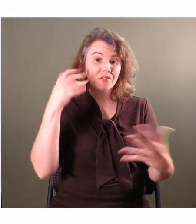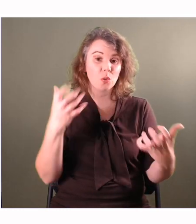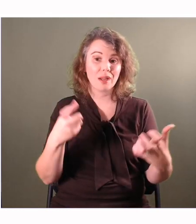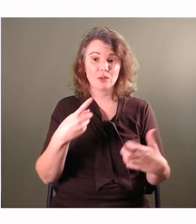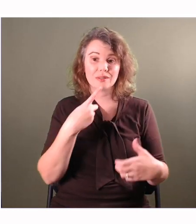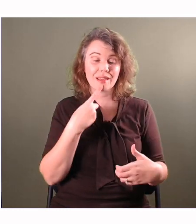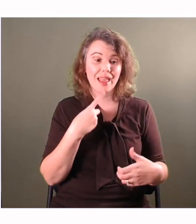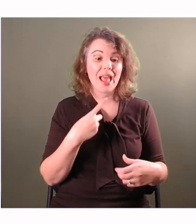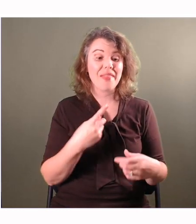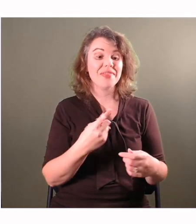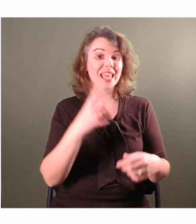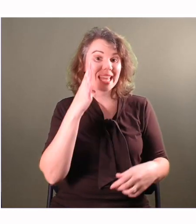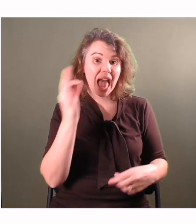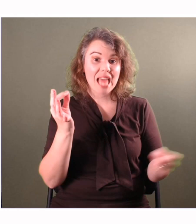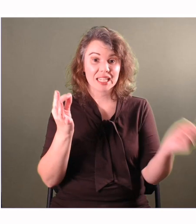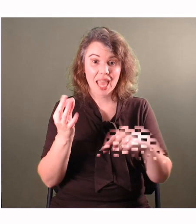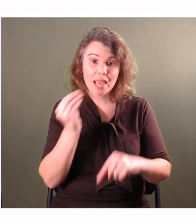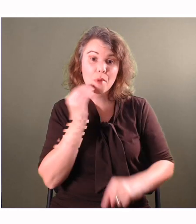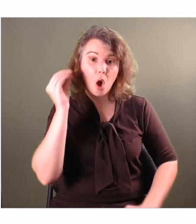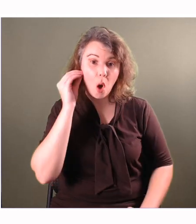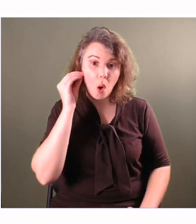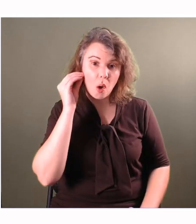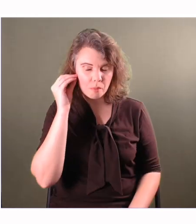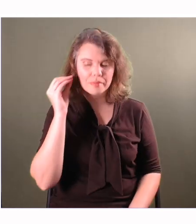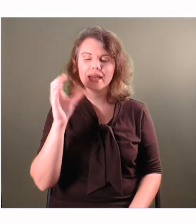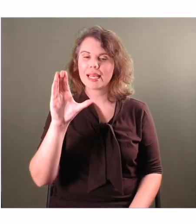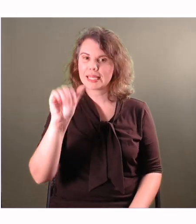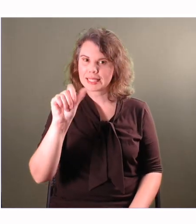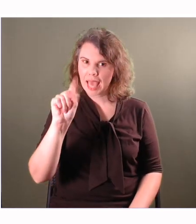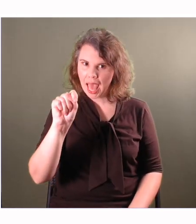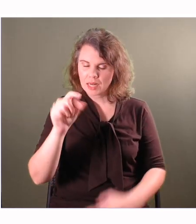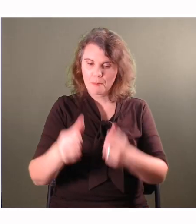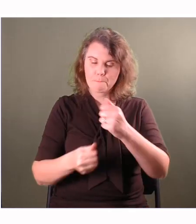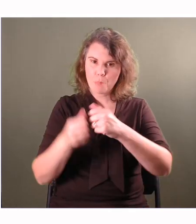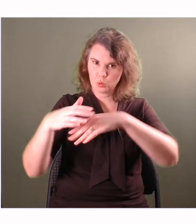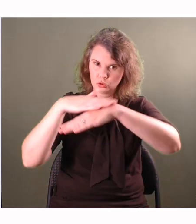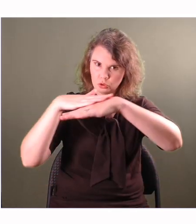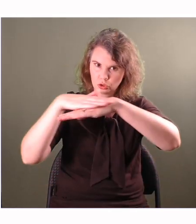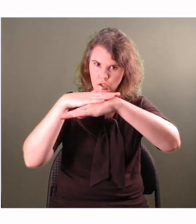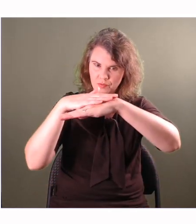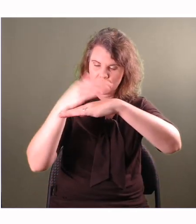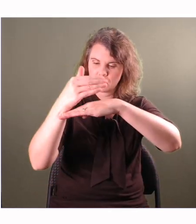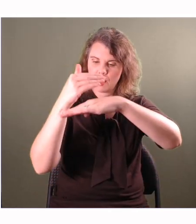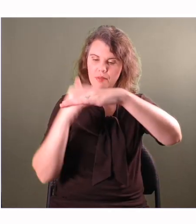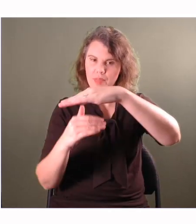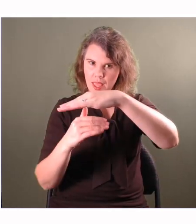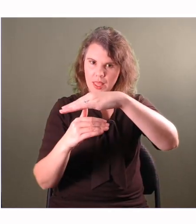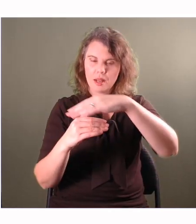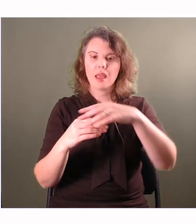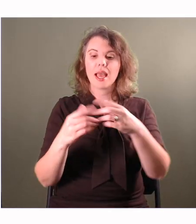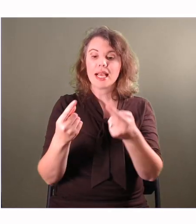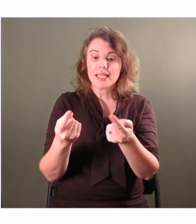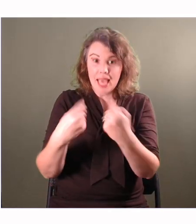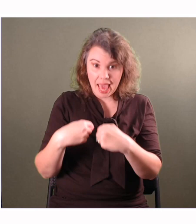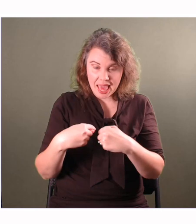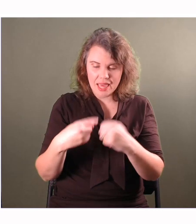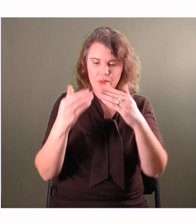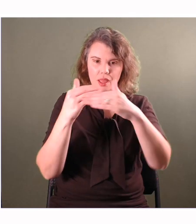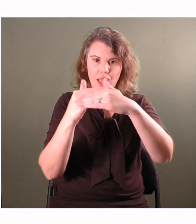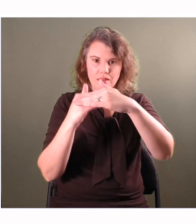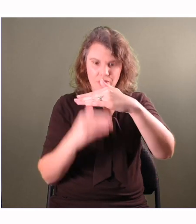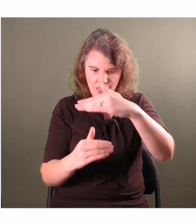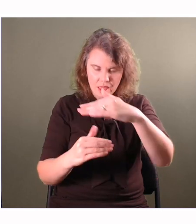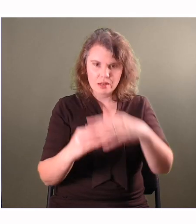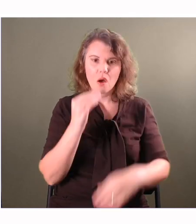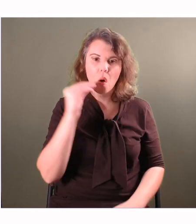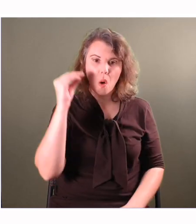something like cat came home, cat is the most active, and then came, and then home.